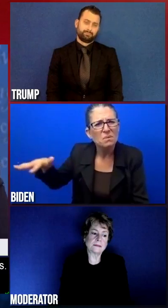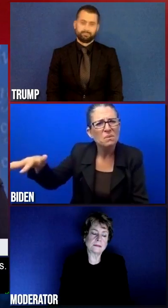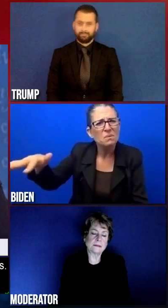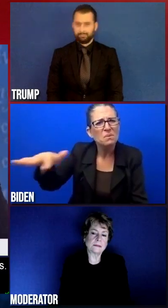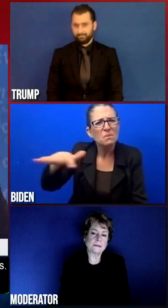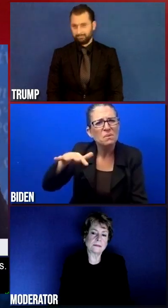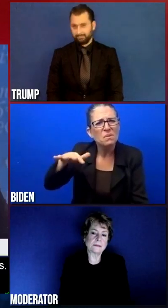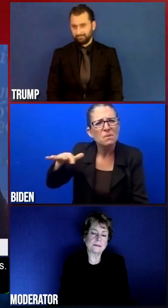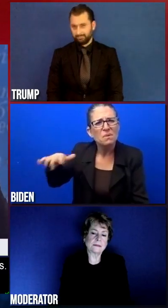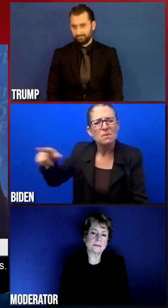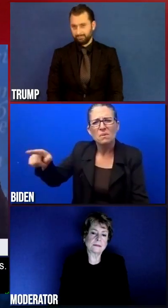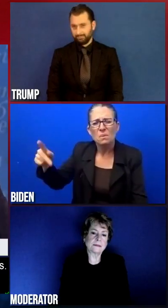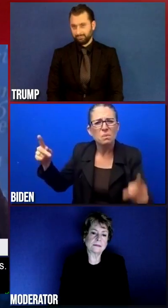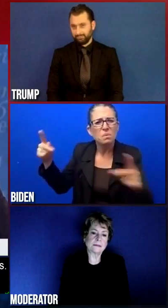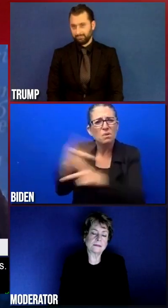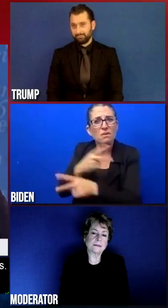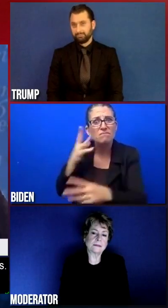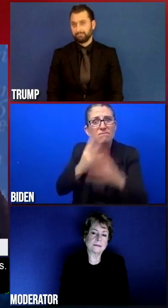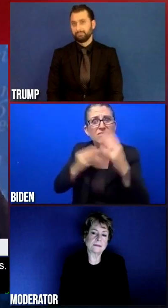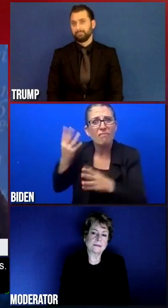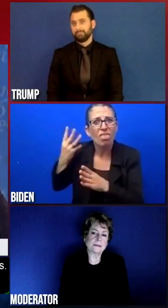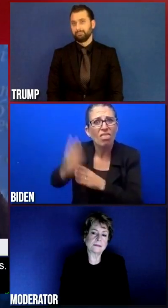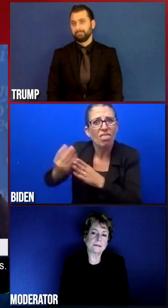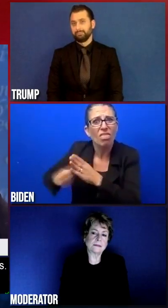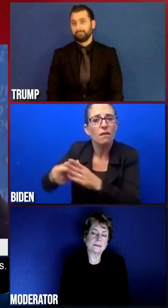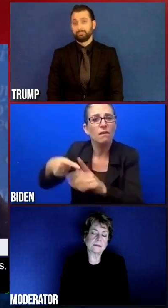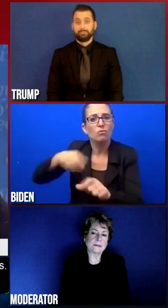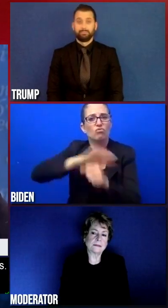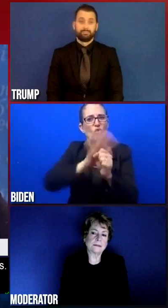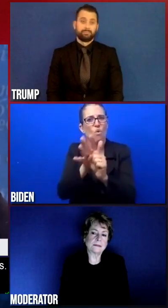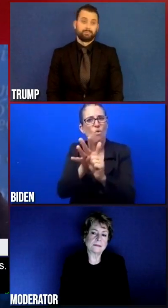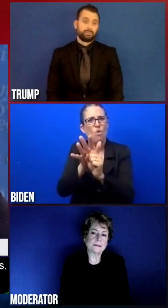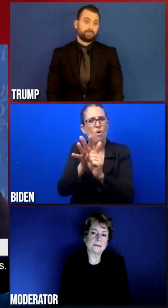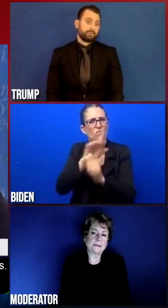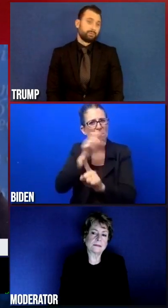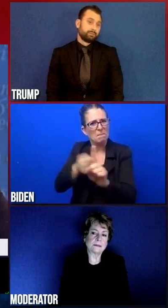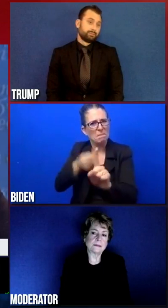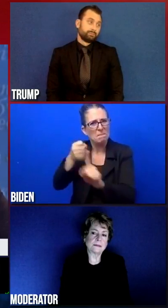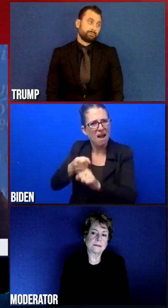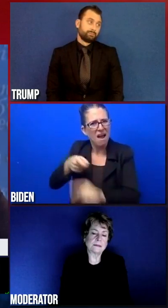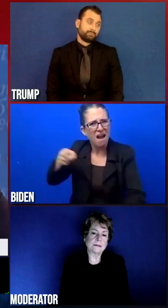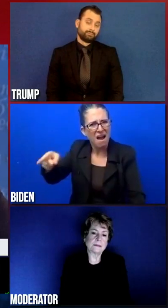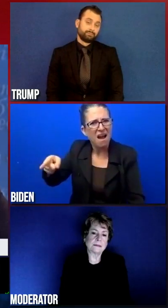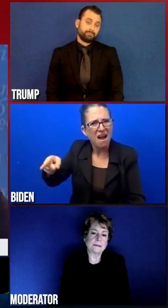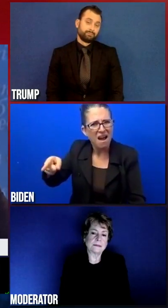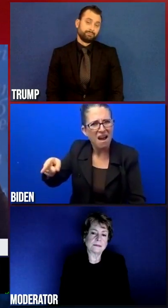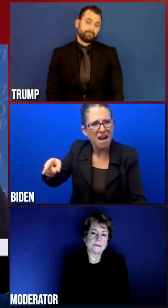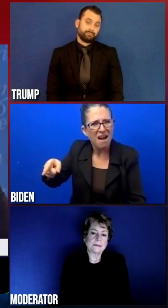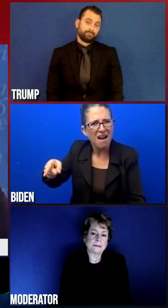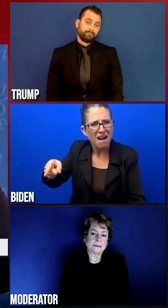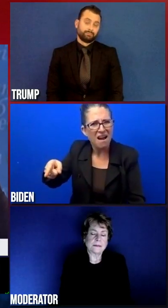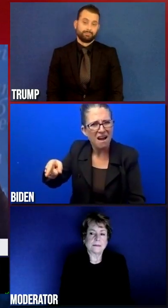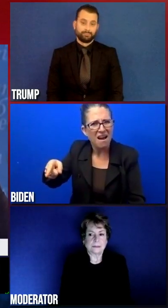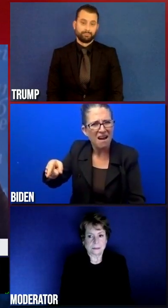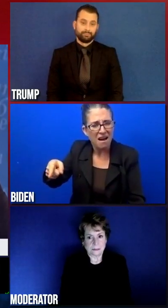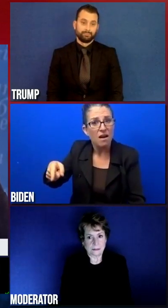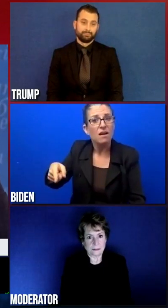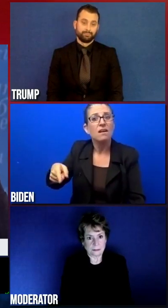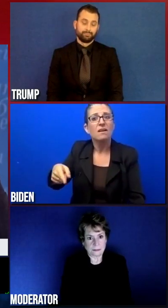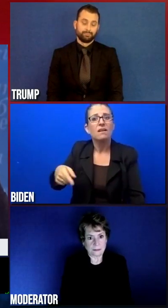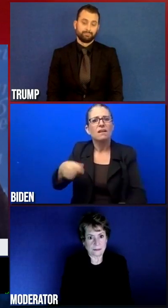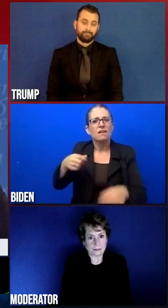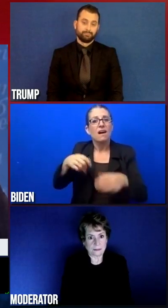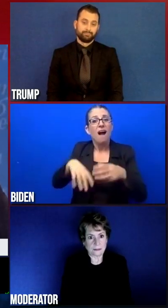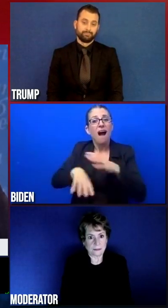year, 1 in 500 will have been killed. 1 in 500 African Americans. This man is